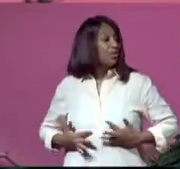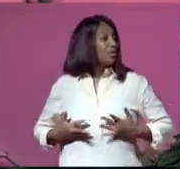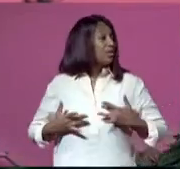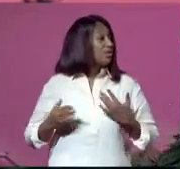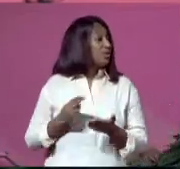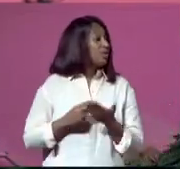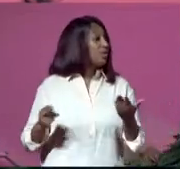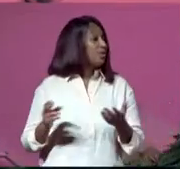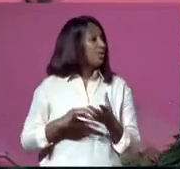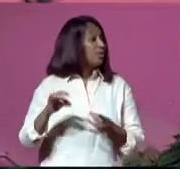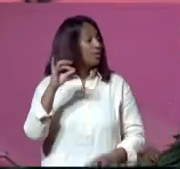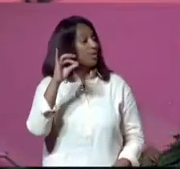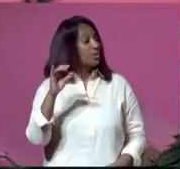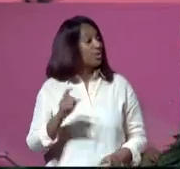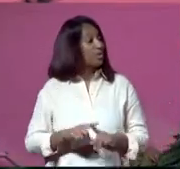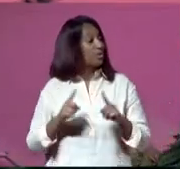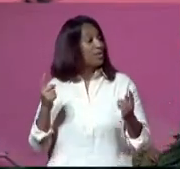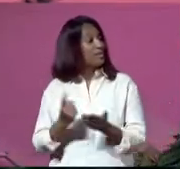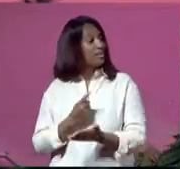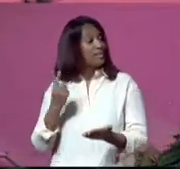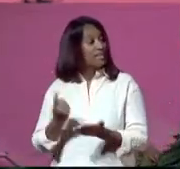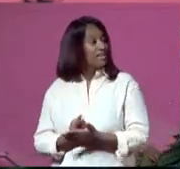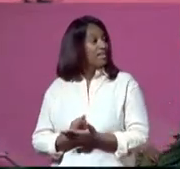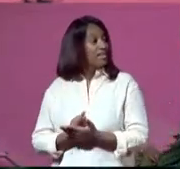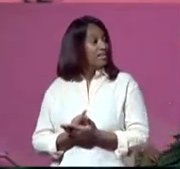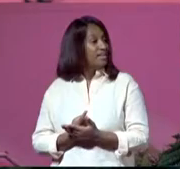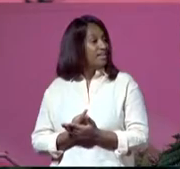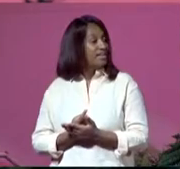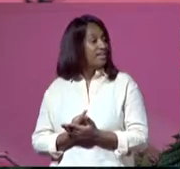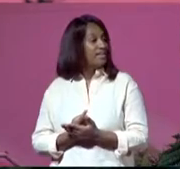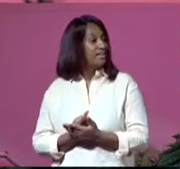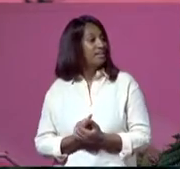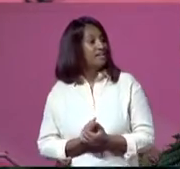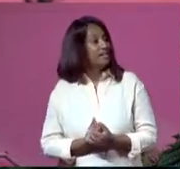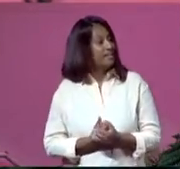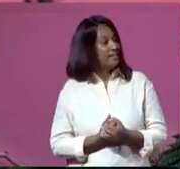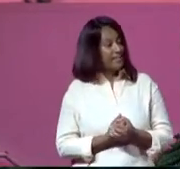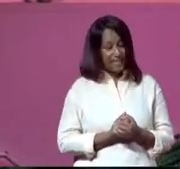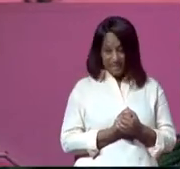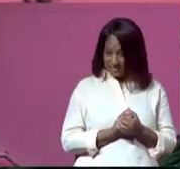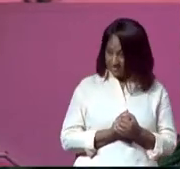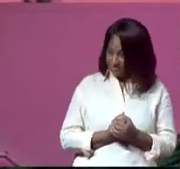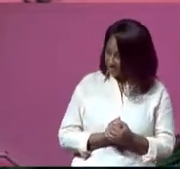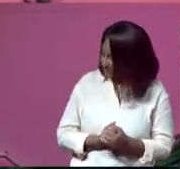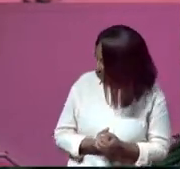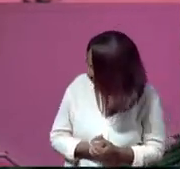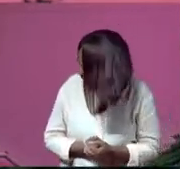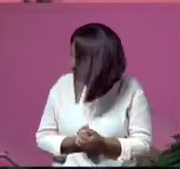Ghost. But even though I'm saved, and even though I love the Lord, and even though I'm